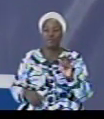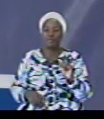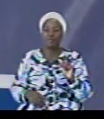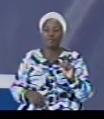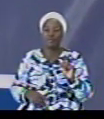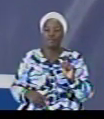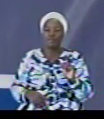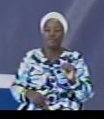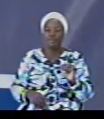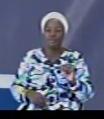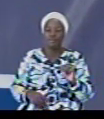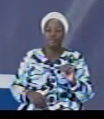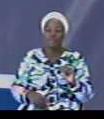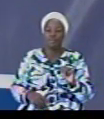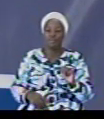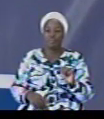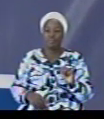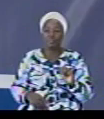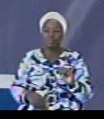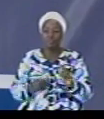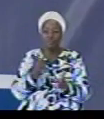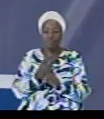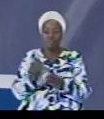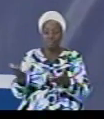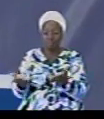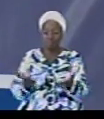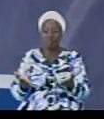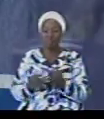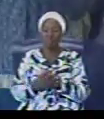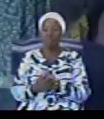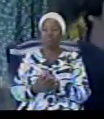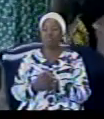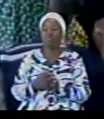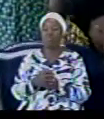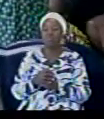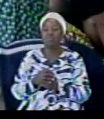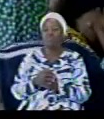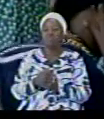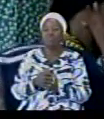at the classrooms behind the congregation now.